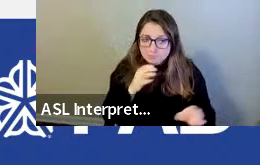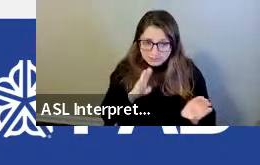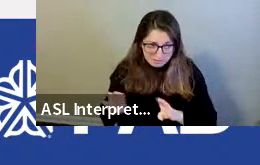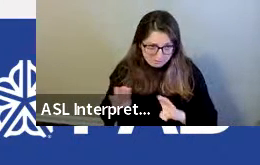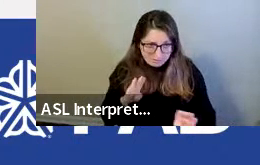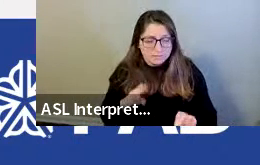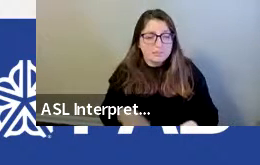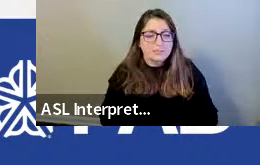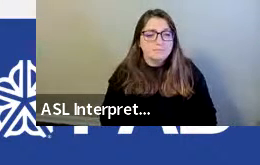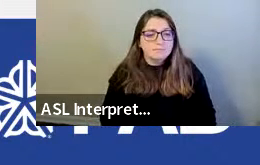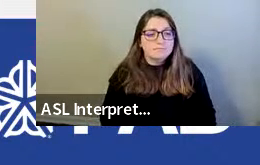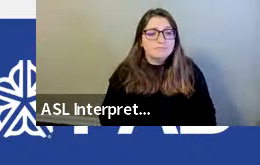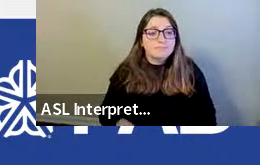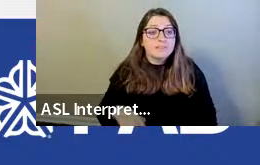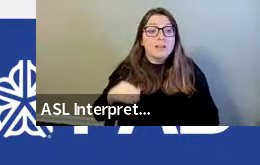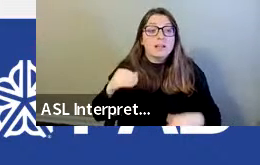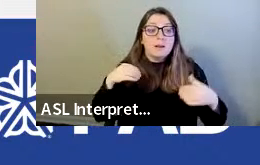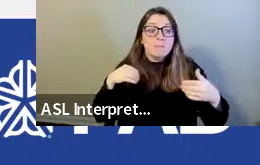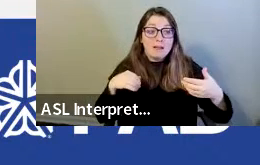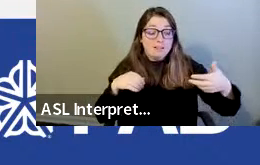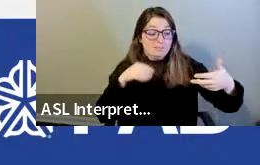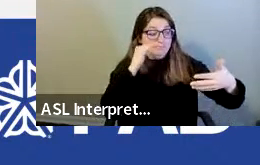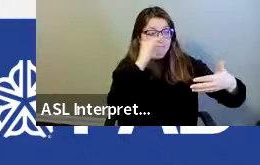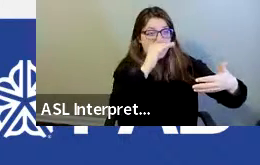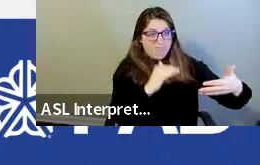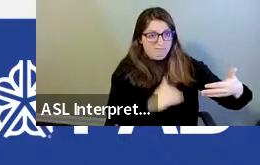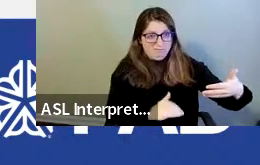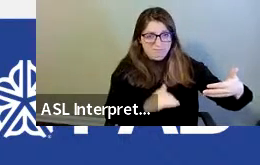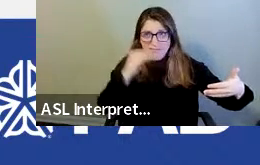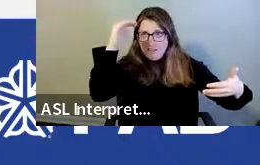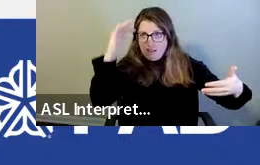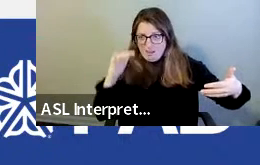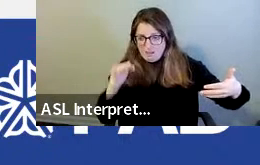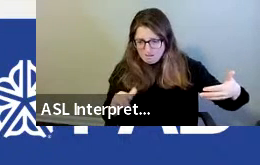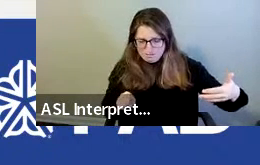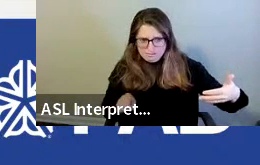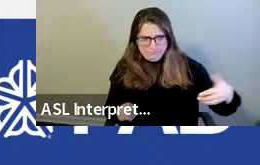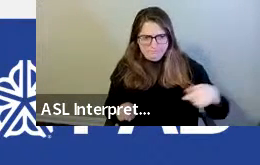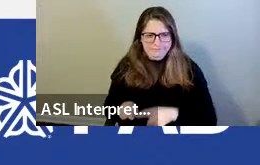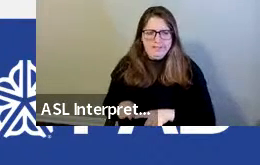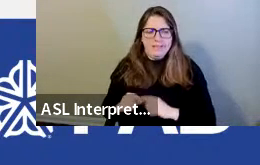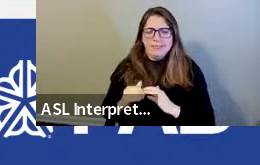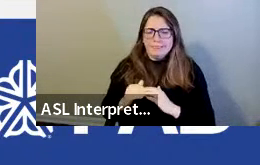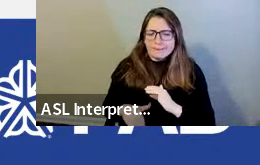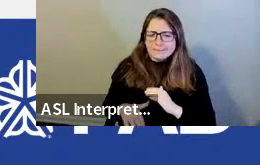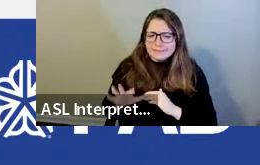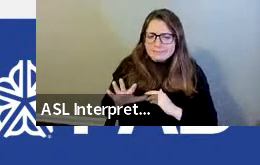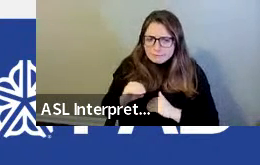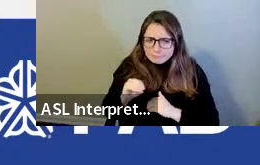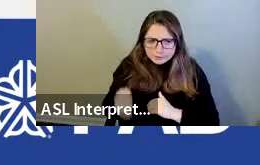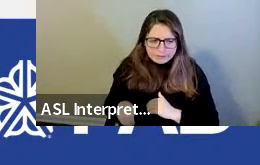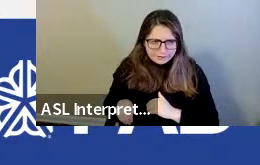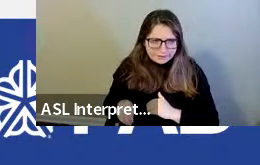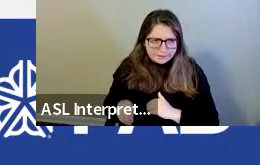nearly less than 5% accuracy of sanctions for class 3 being provided.